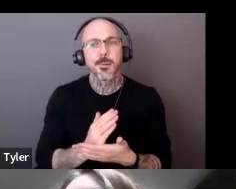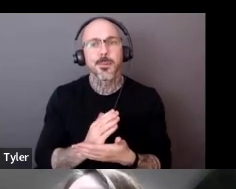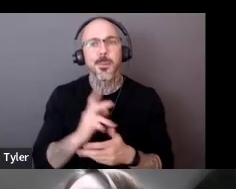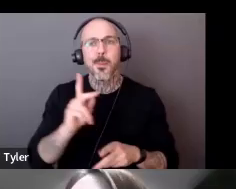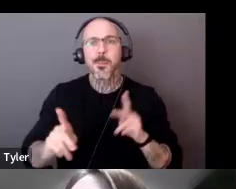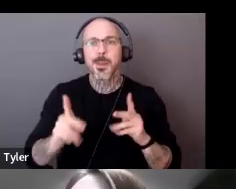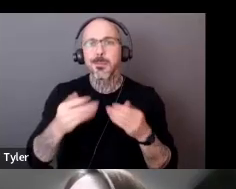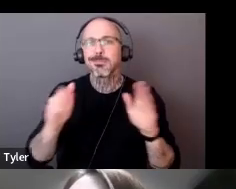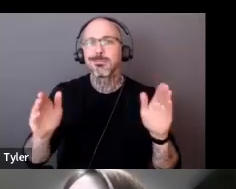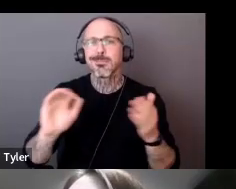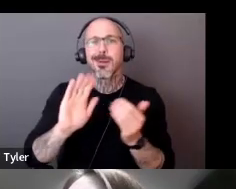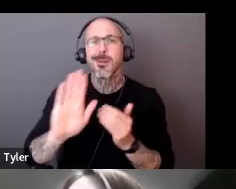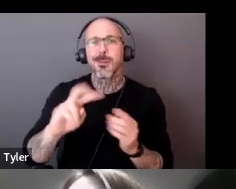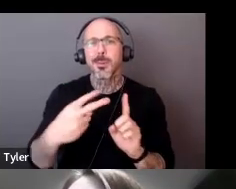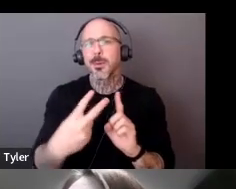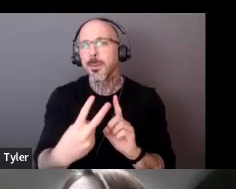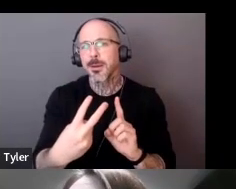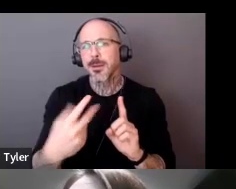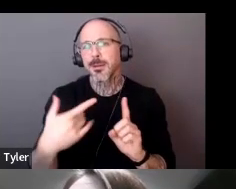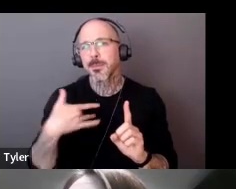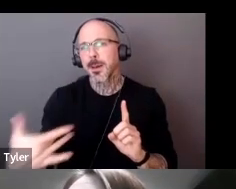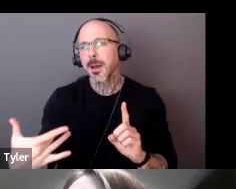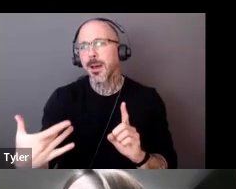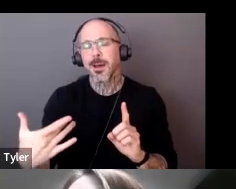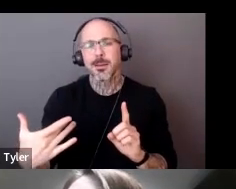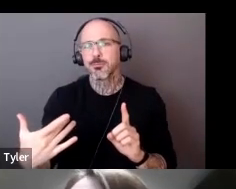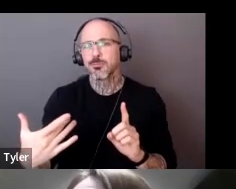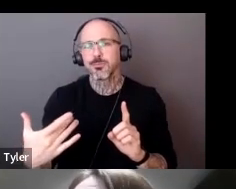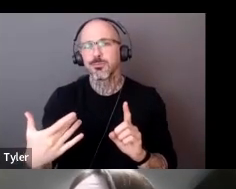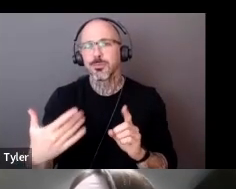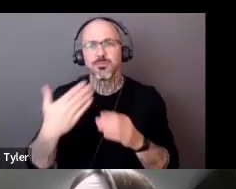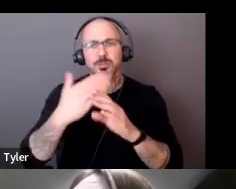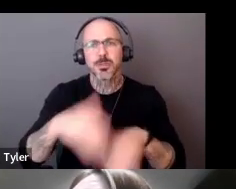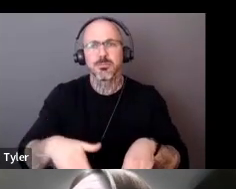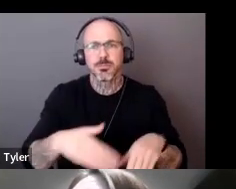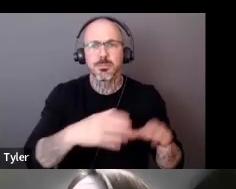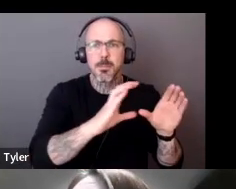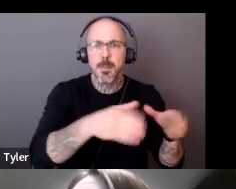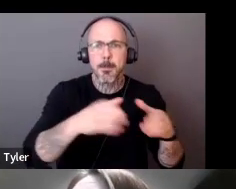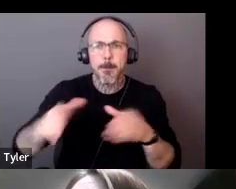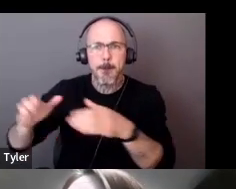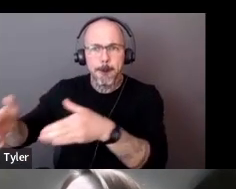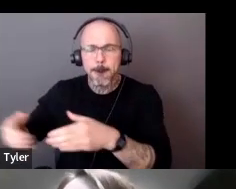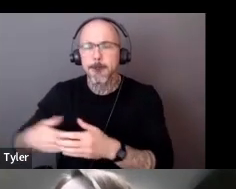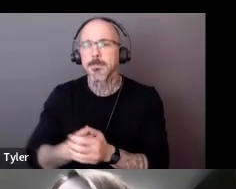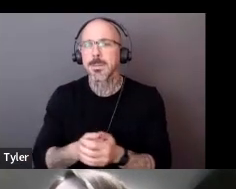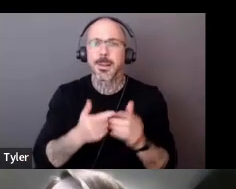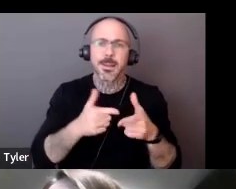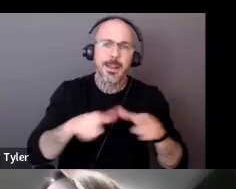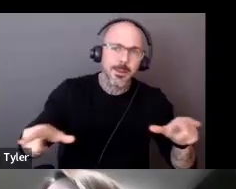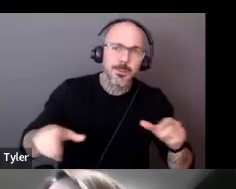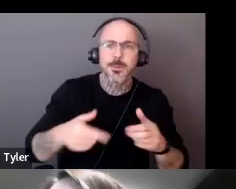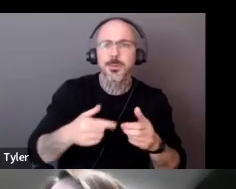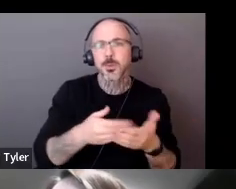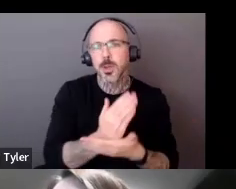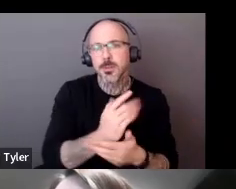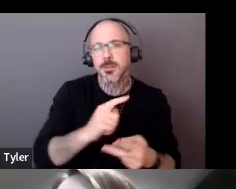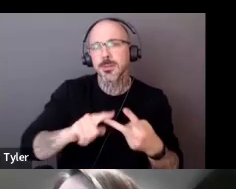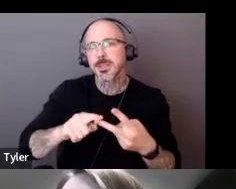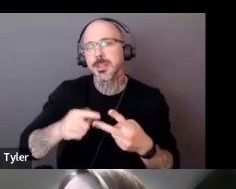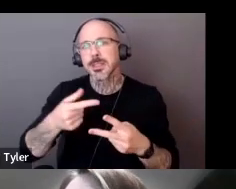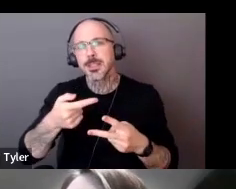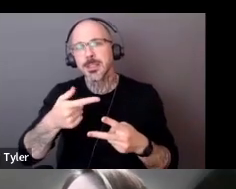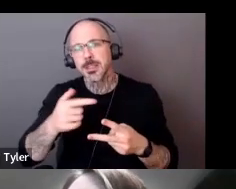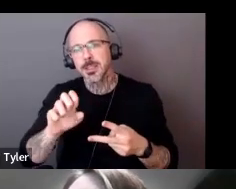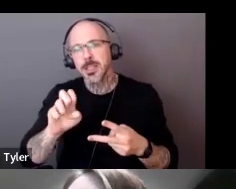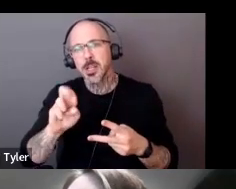categorized by separate areas such as disability rights, language rights, gender rights, etc. But we know that